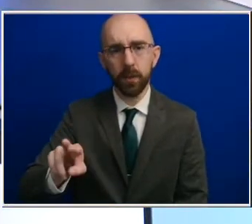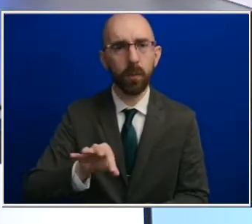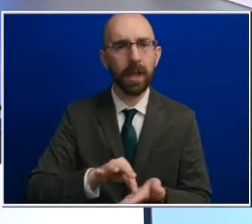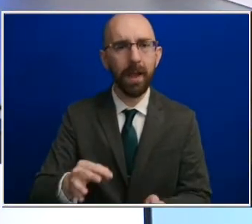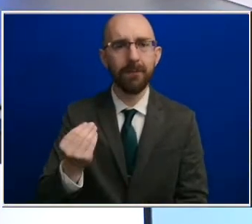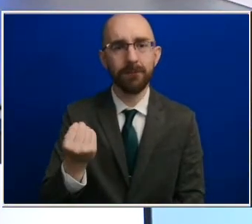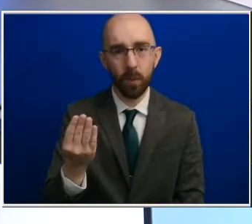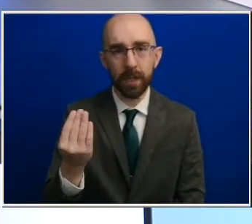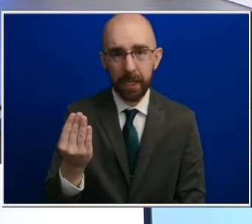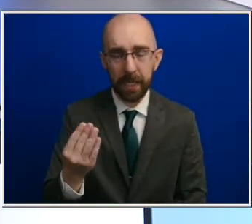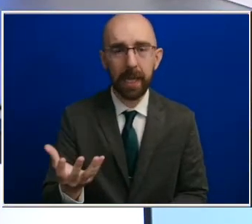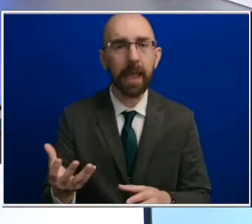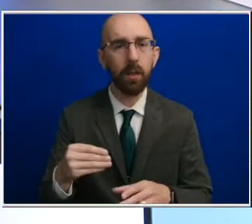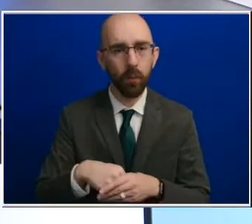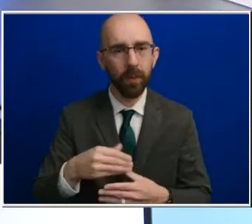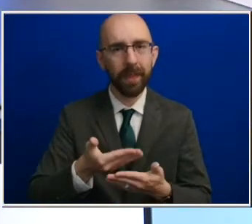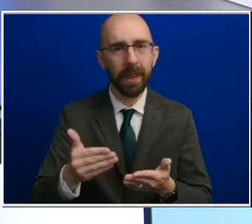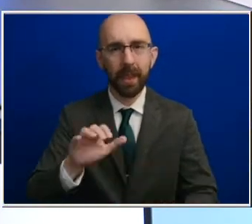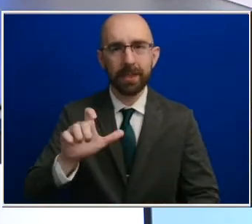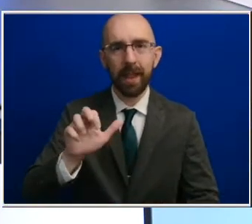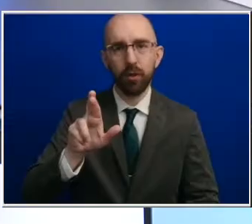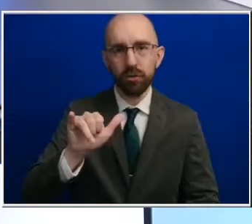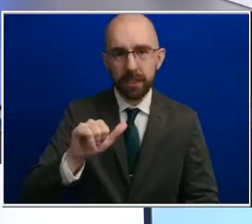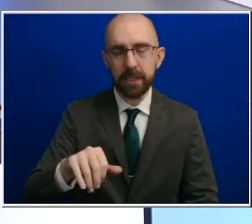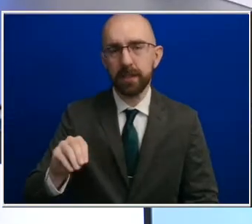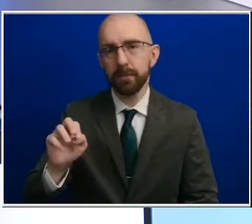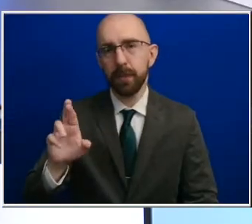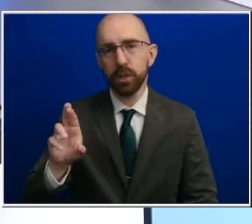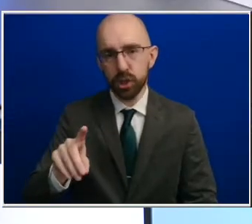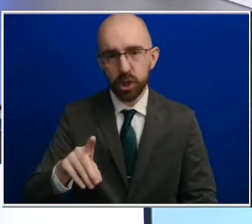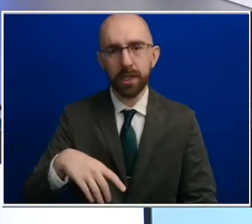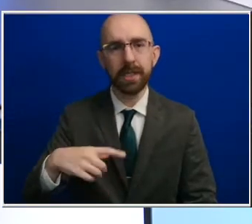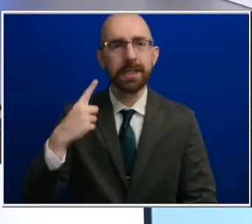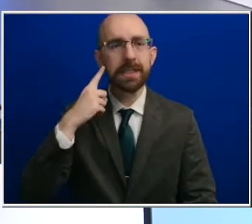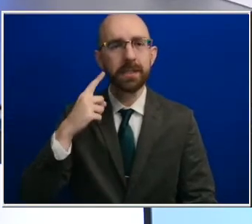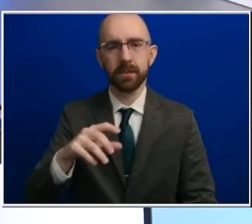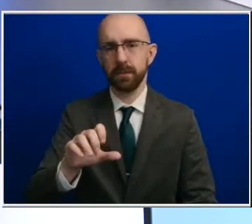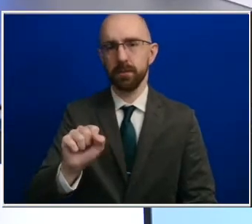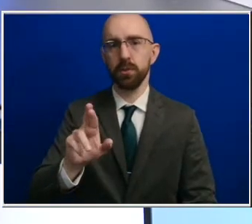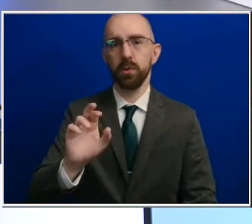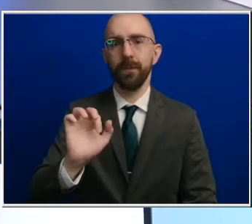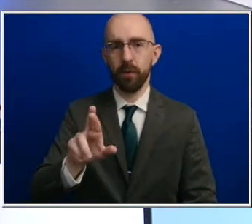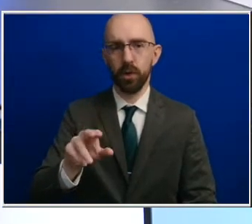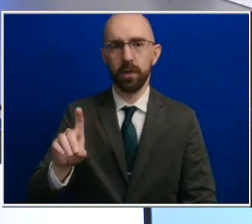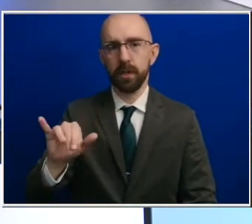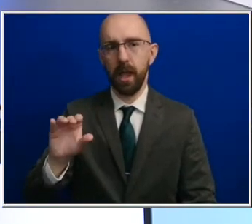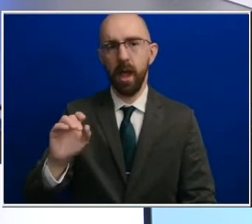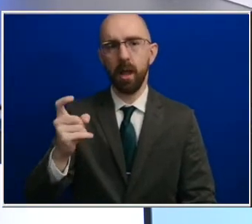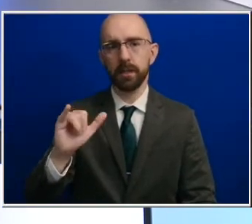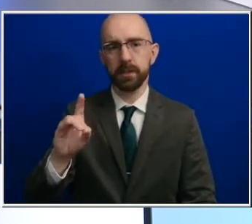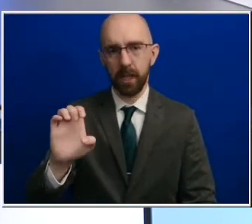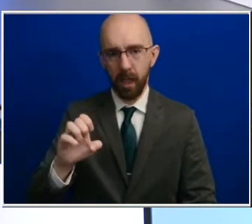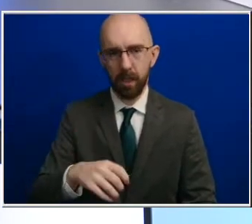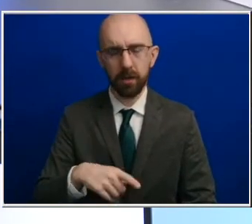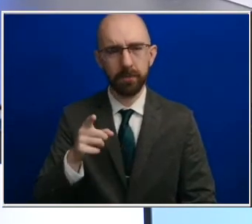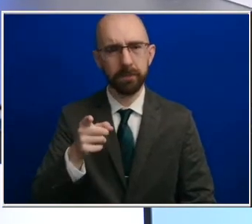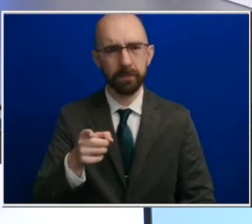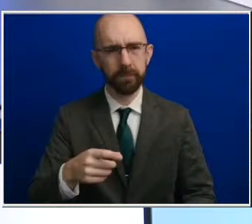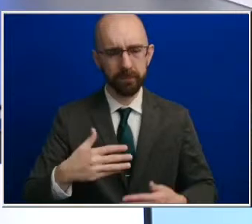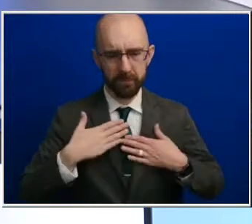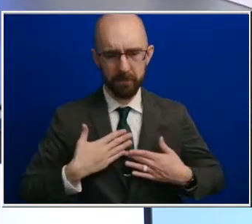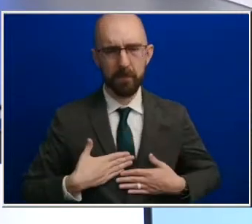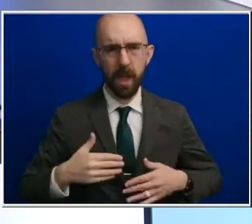including things like celery, mustard, and sulfur dioxide. So why does our immune system mistake certain foods